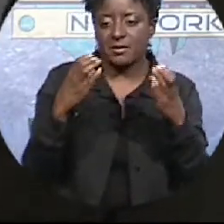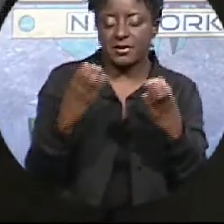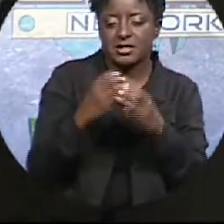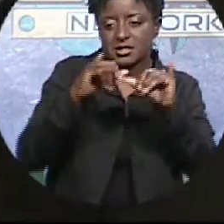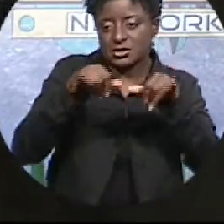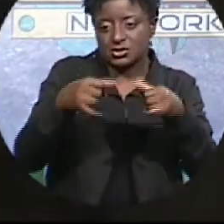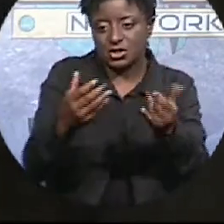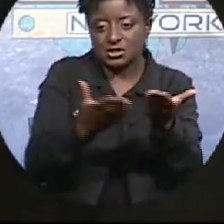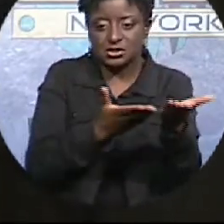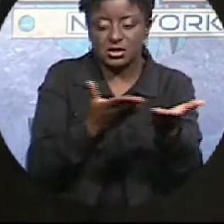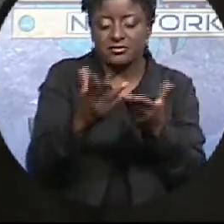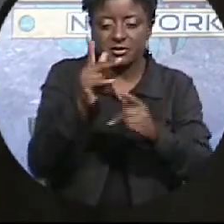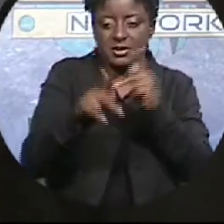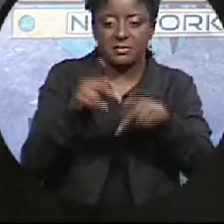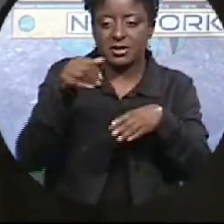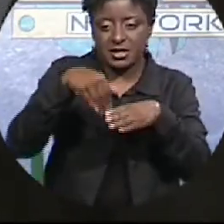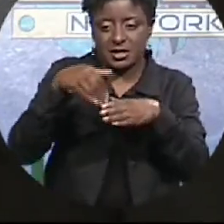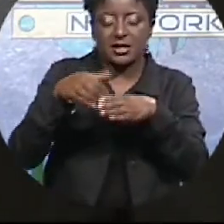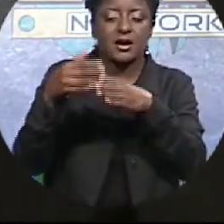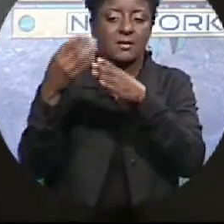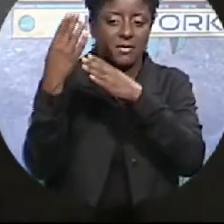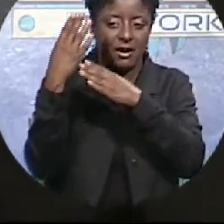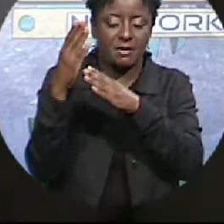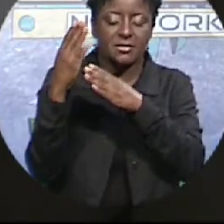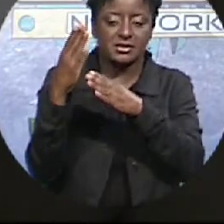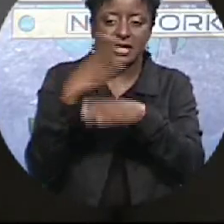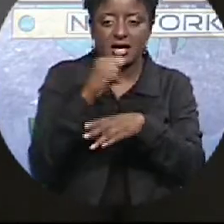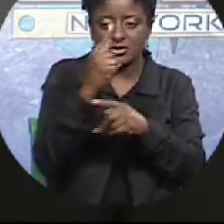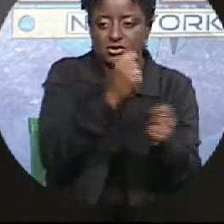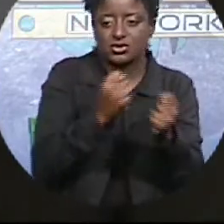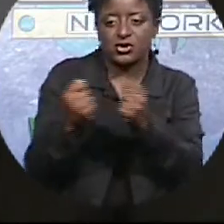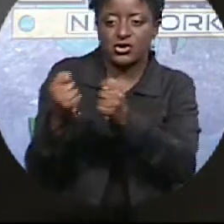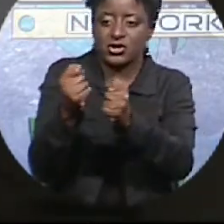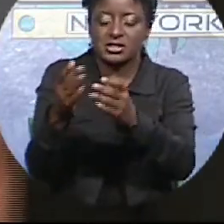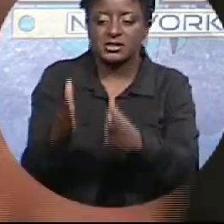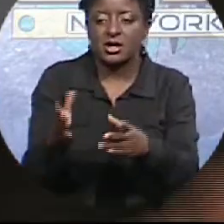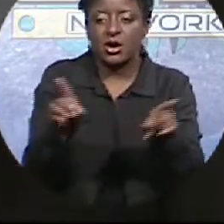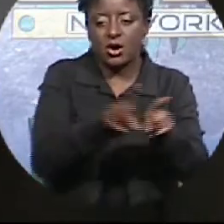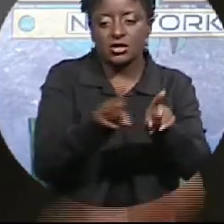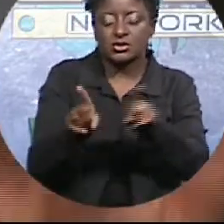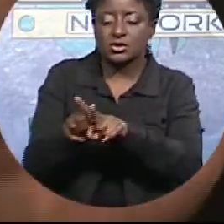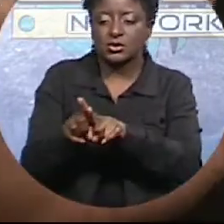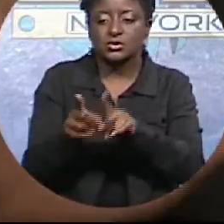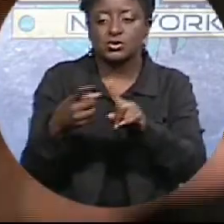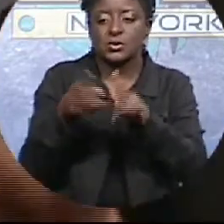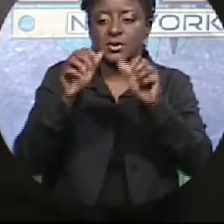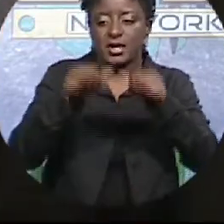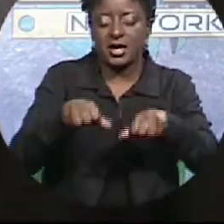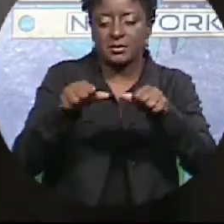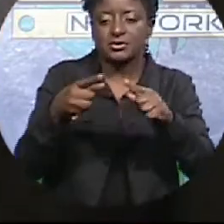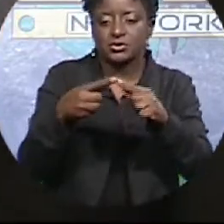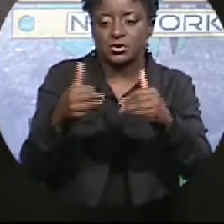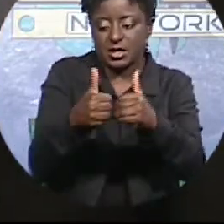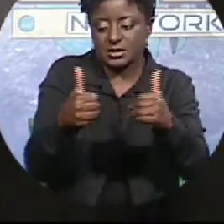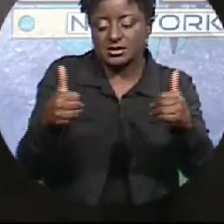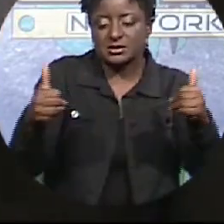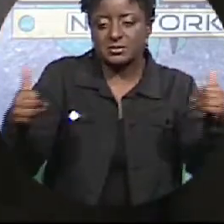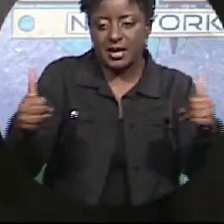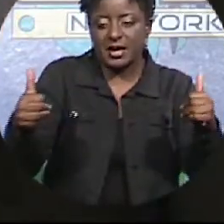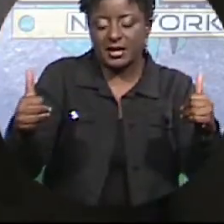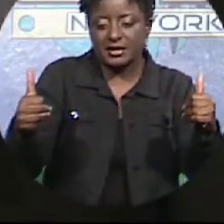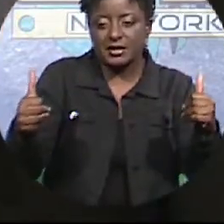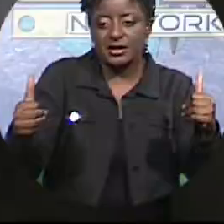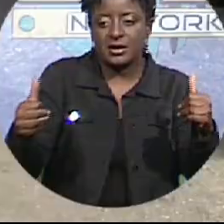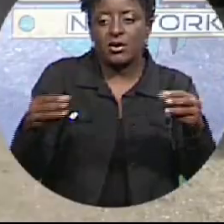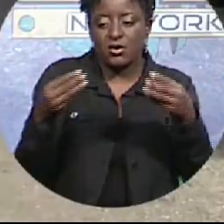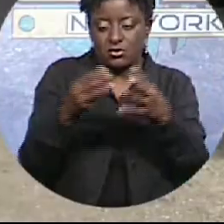serving people in the Bahamas and the tourists, but also to be able to expand a market into the U.S. and